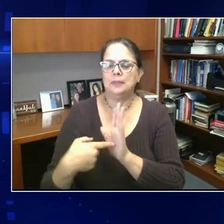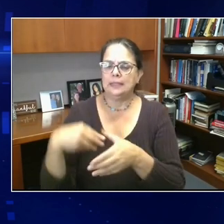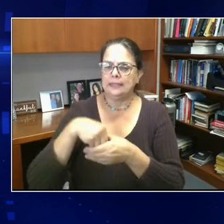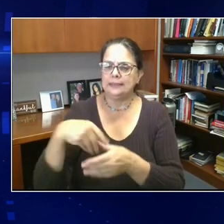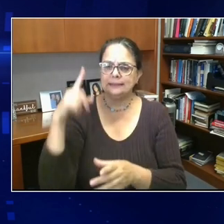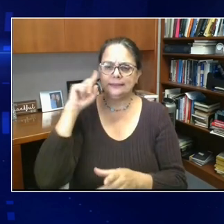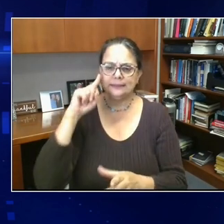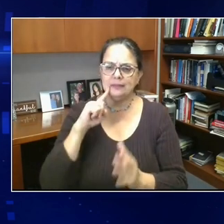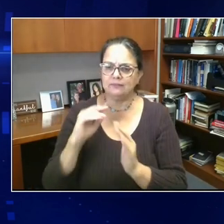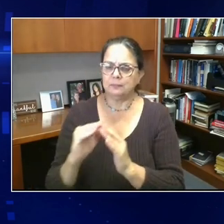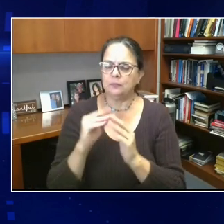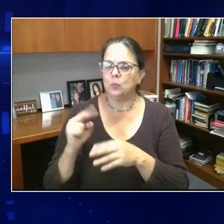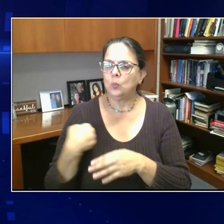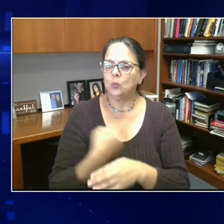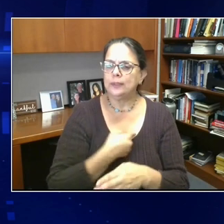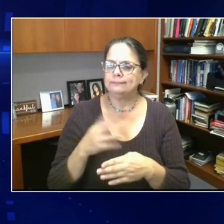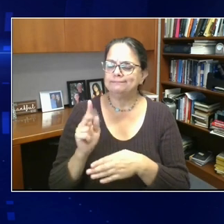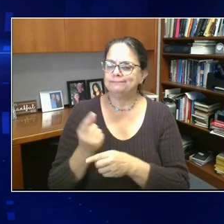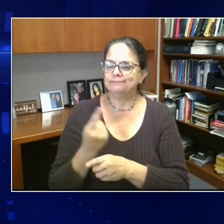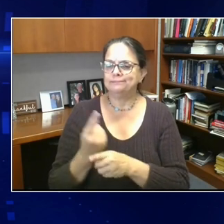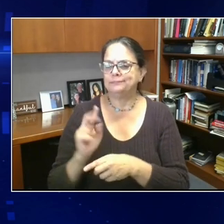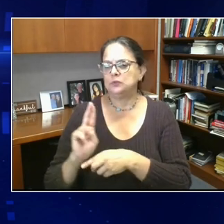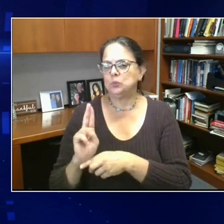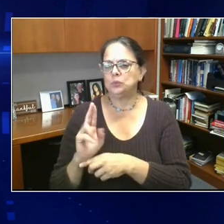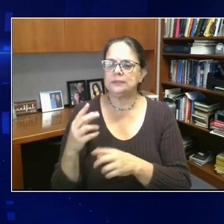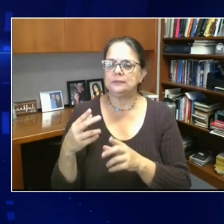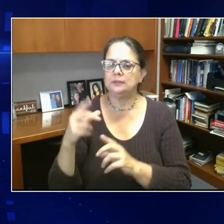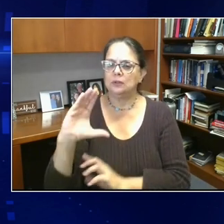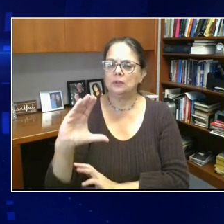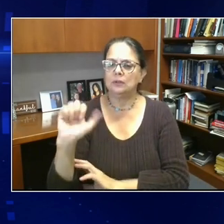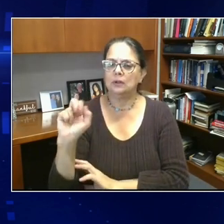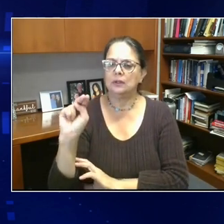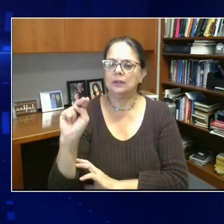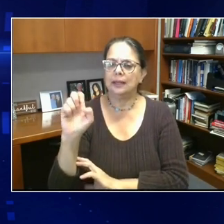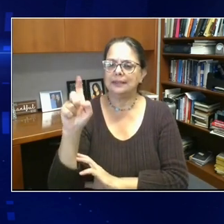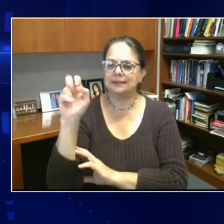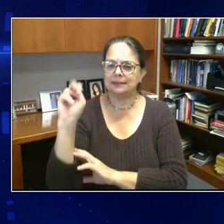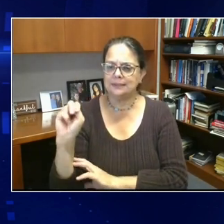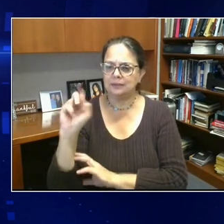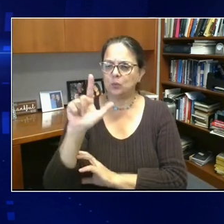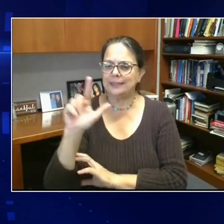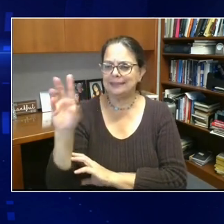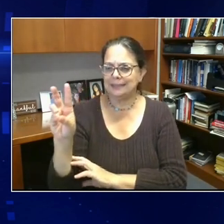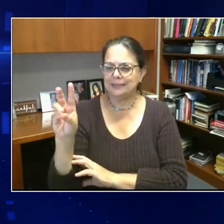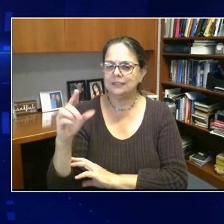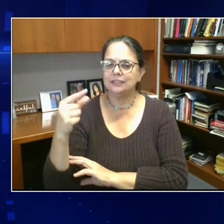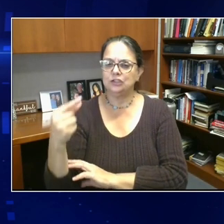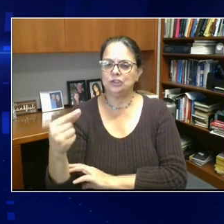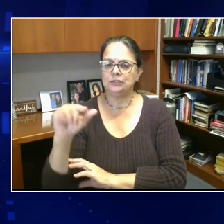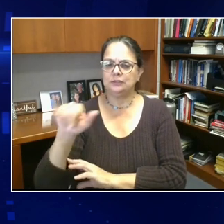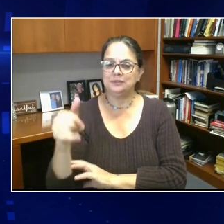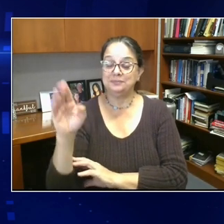of genes. For example, connexin